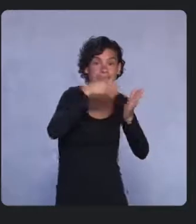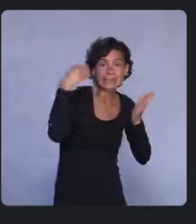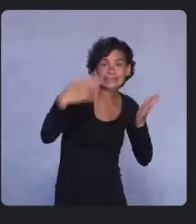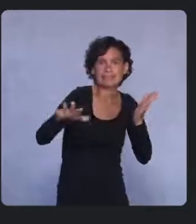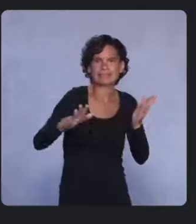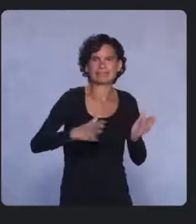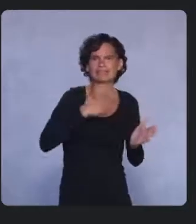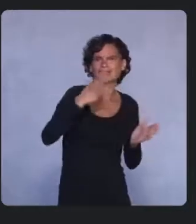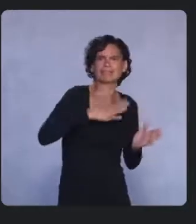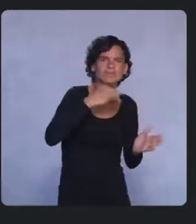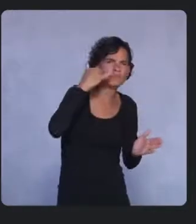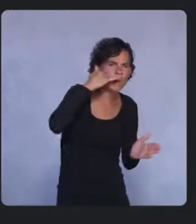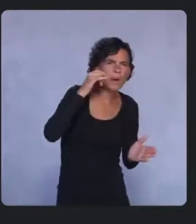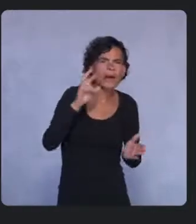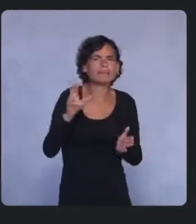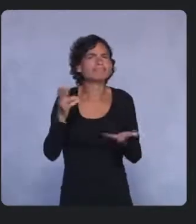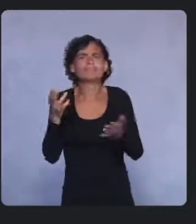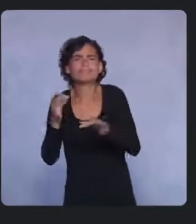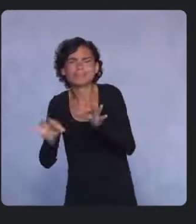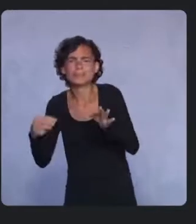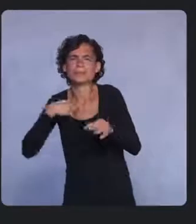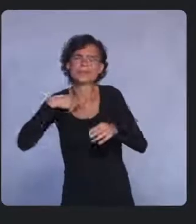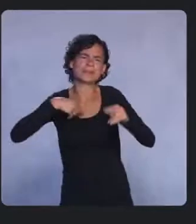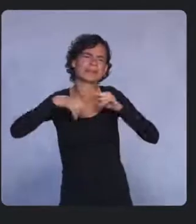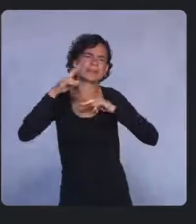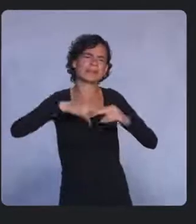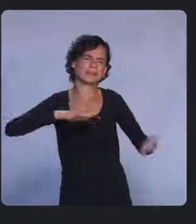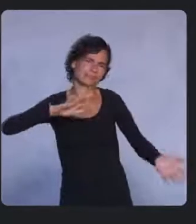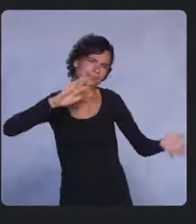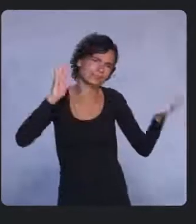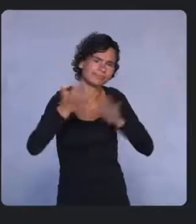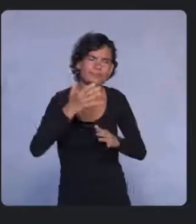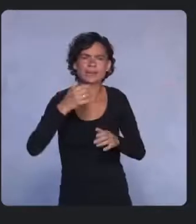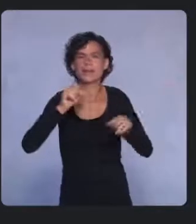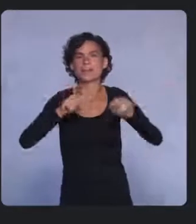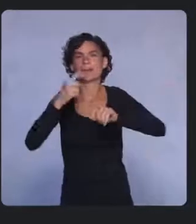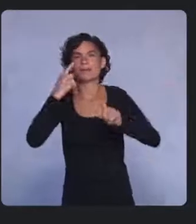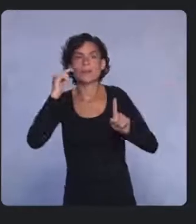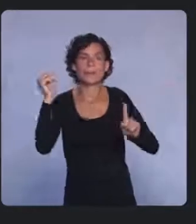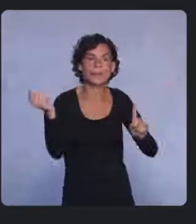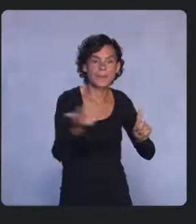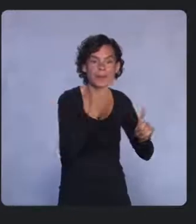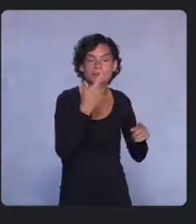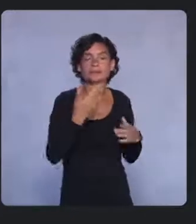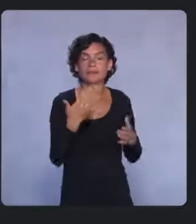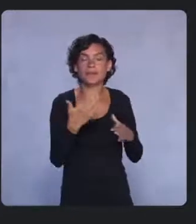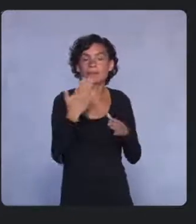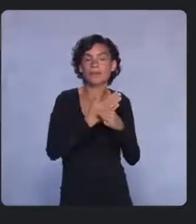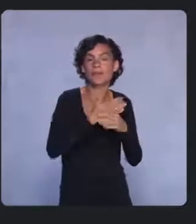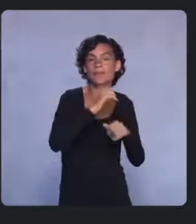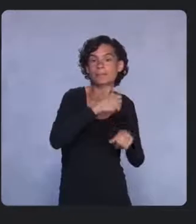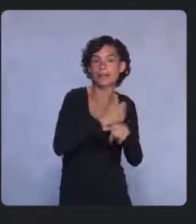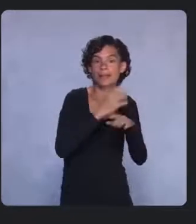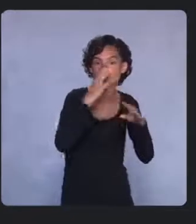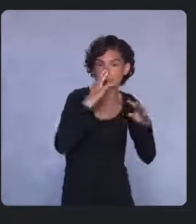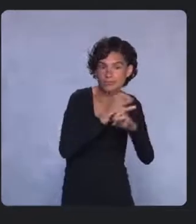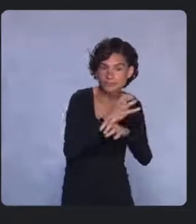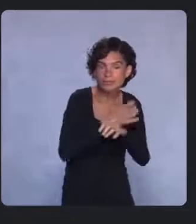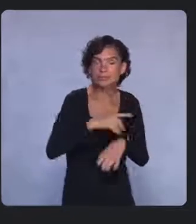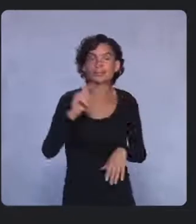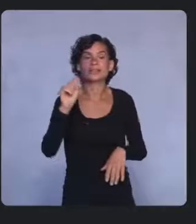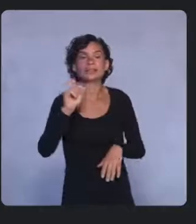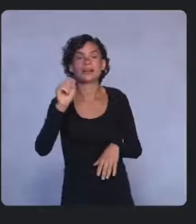We've built game-changing capabilities for everyone, from file-based encryption to TLS by default and